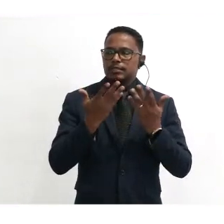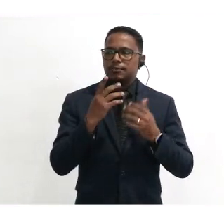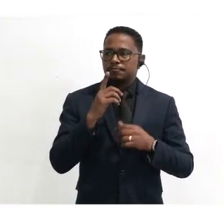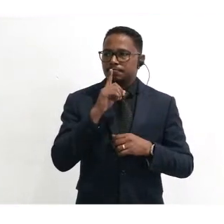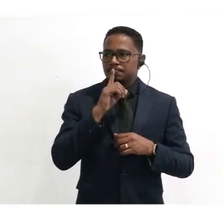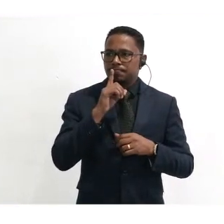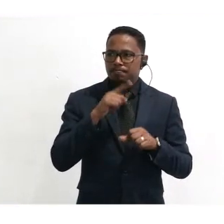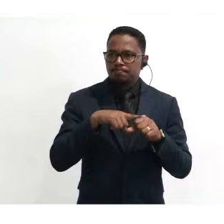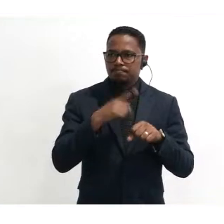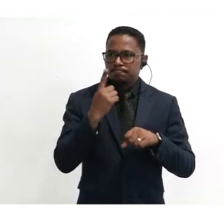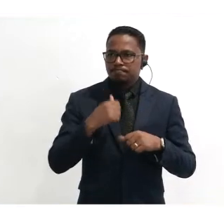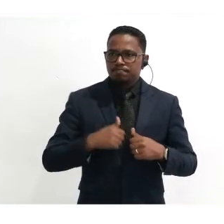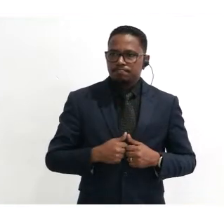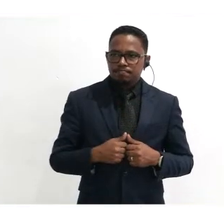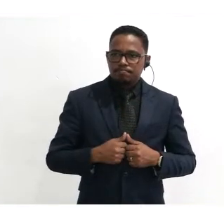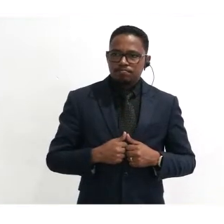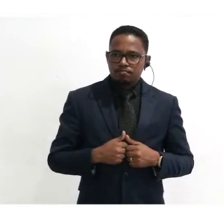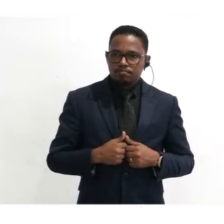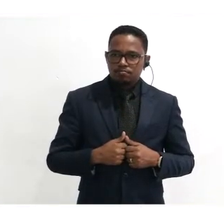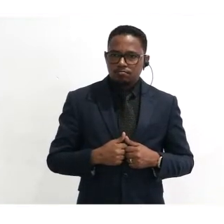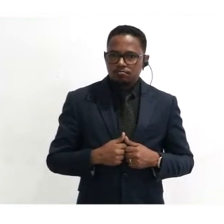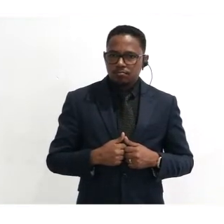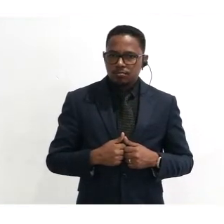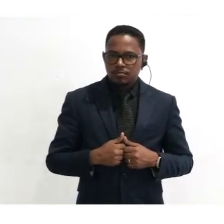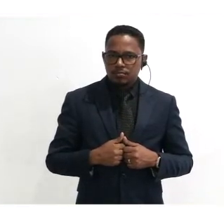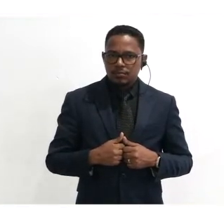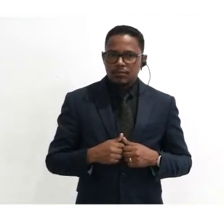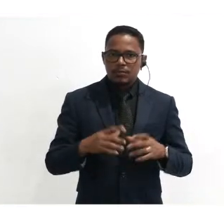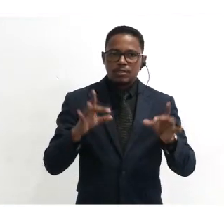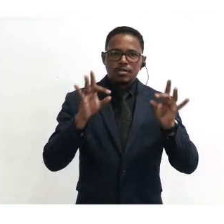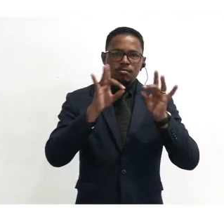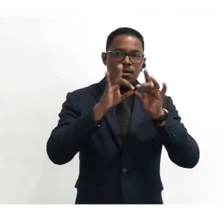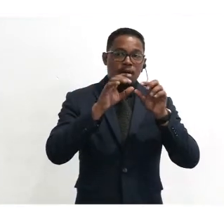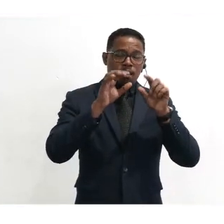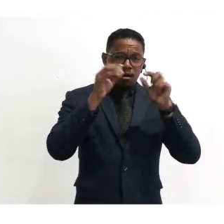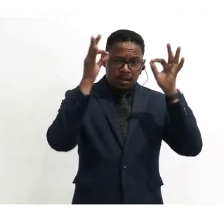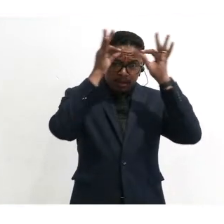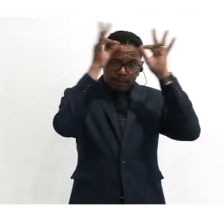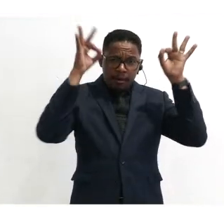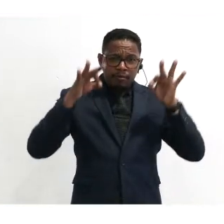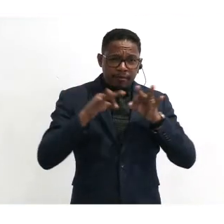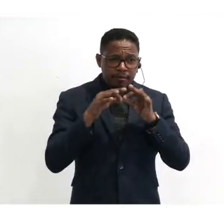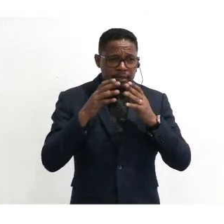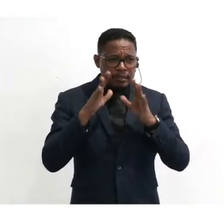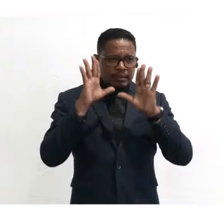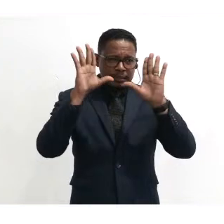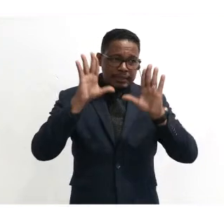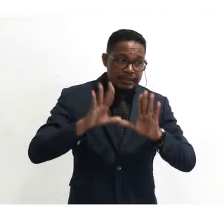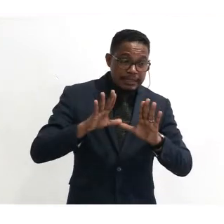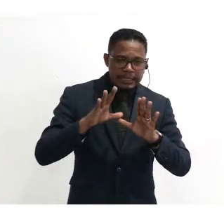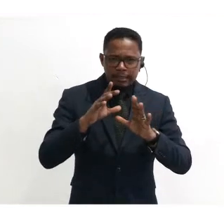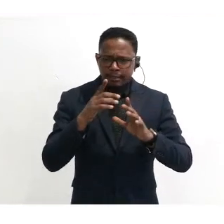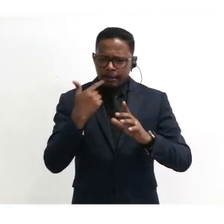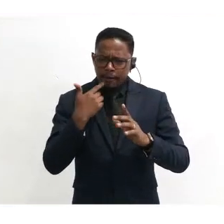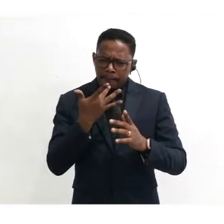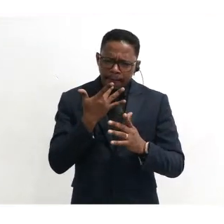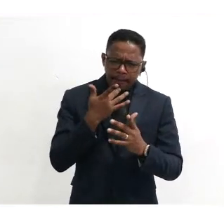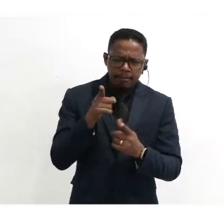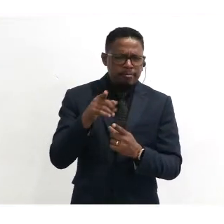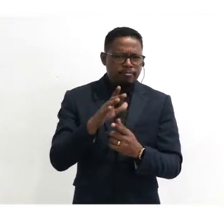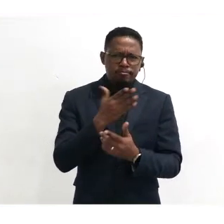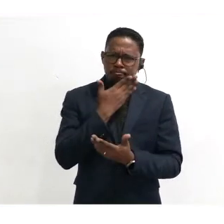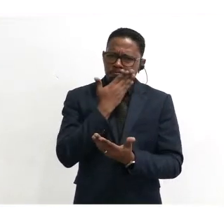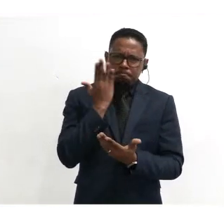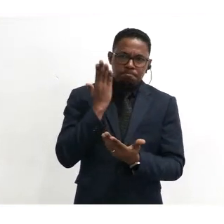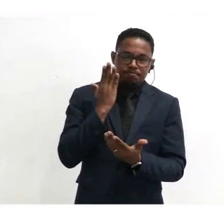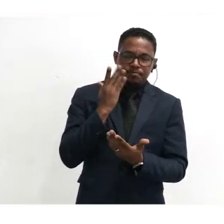you don't have one overall profile. There's not like one perfect profile because, like in my group that I had